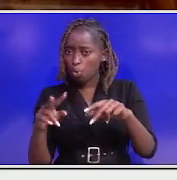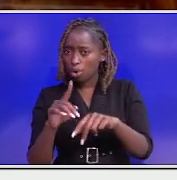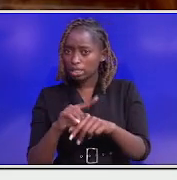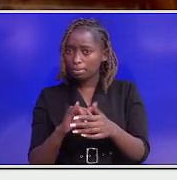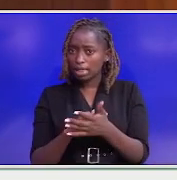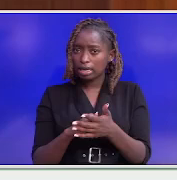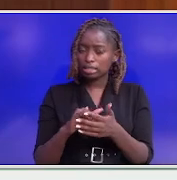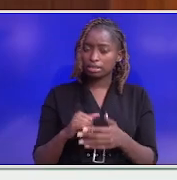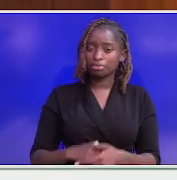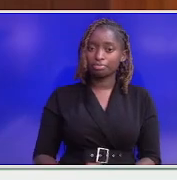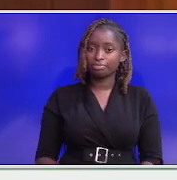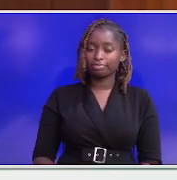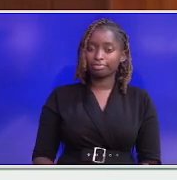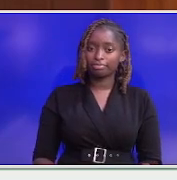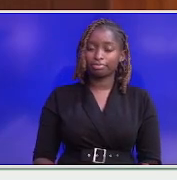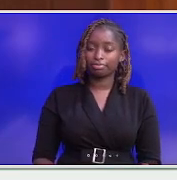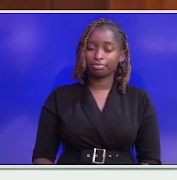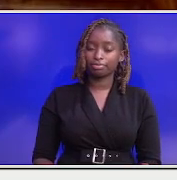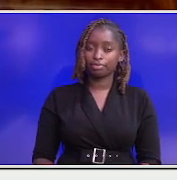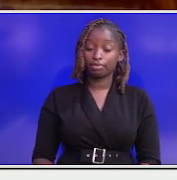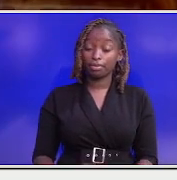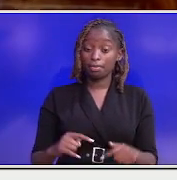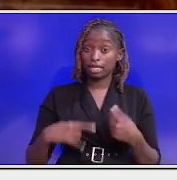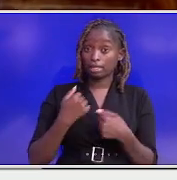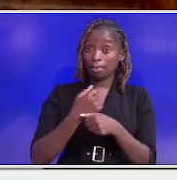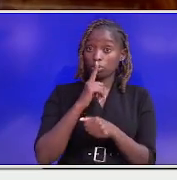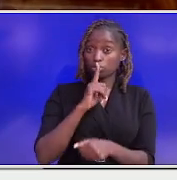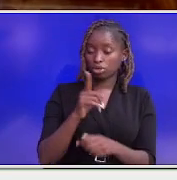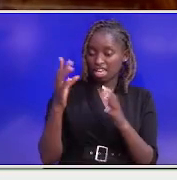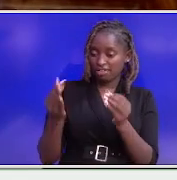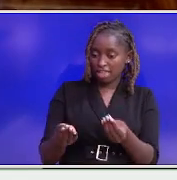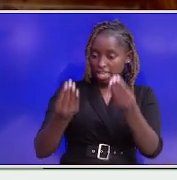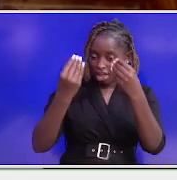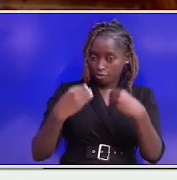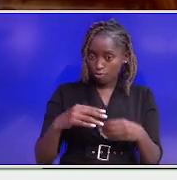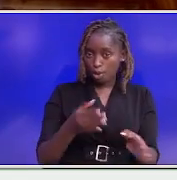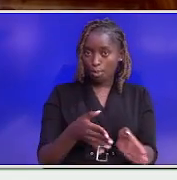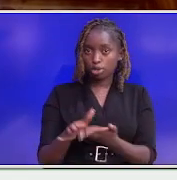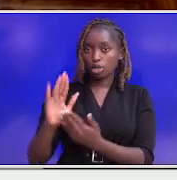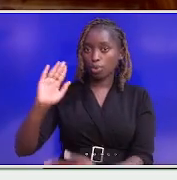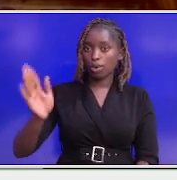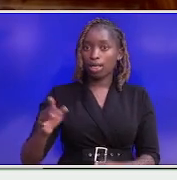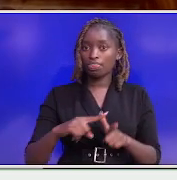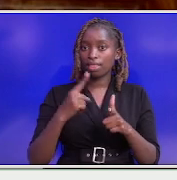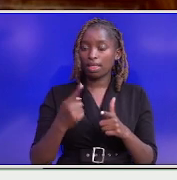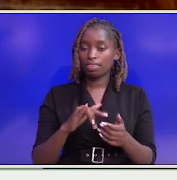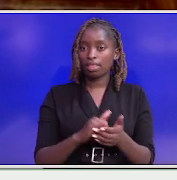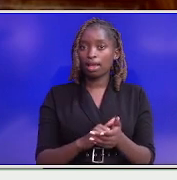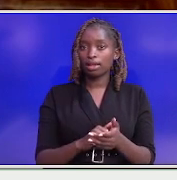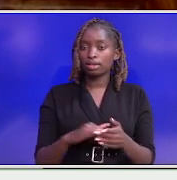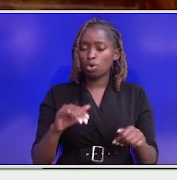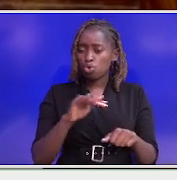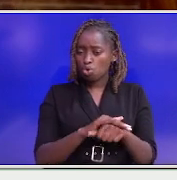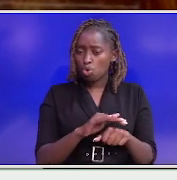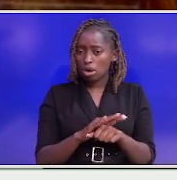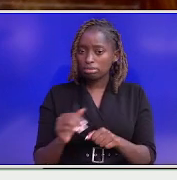said that. What I'm going to do is that I will make sure that if you give me the chance, I will make sure that proper structures